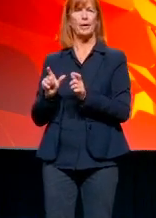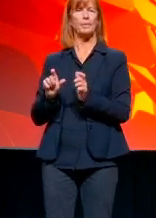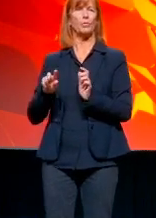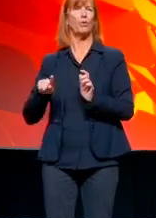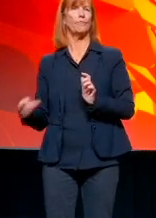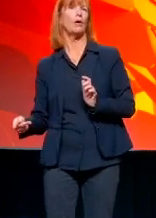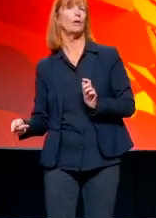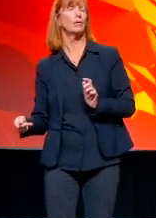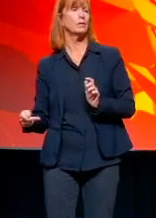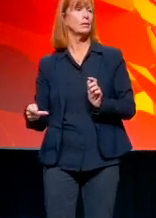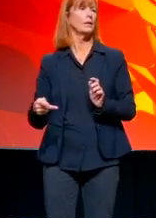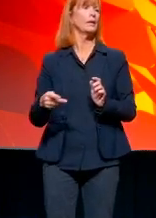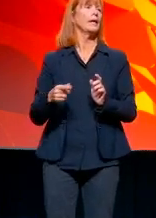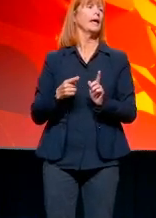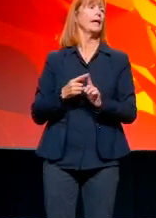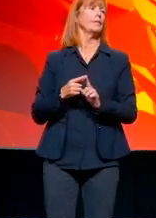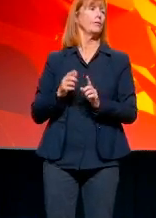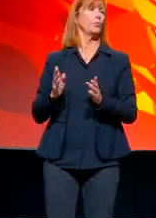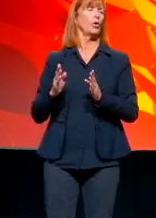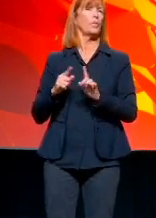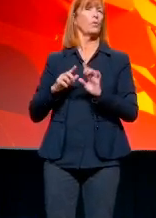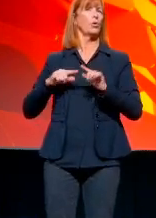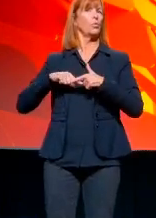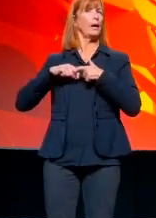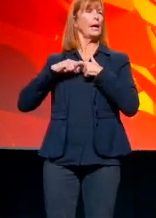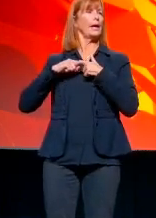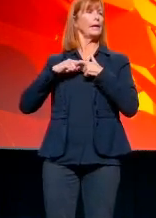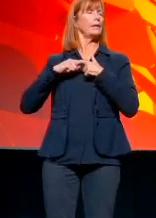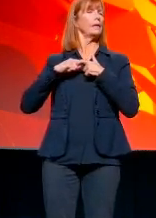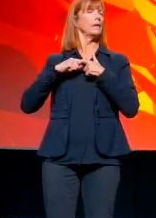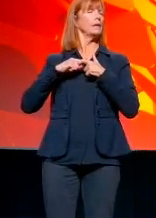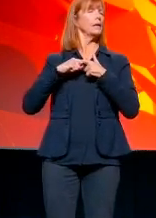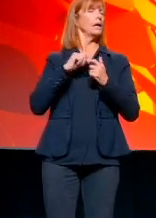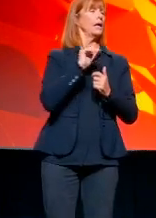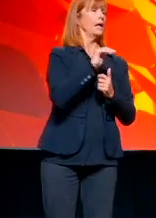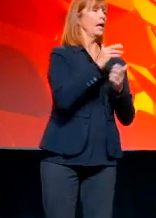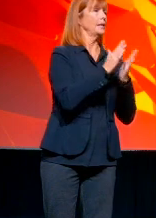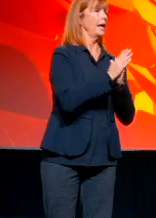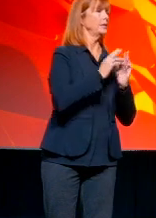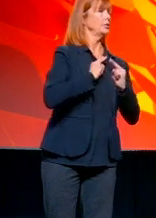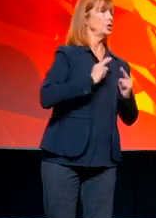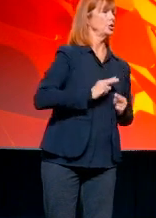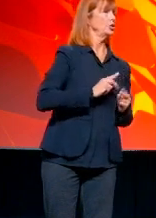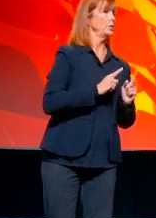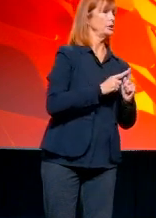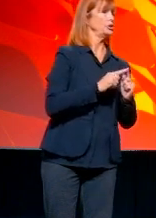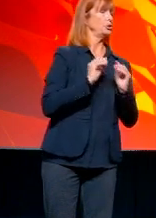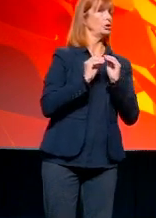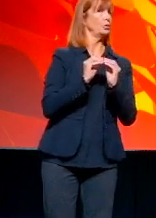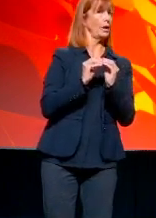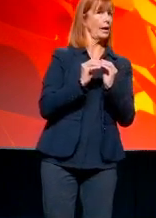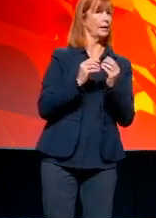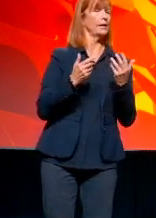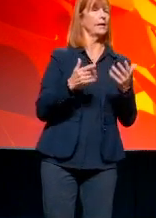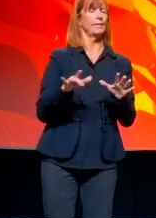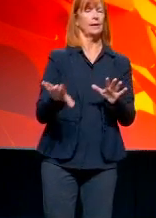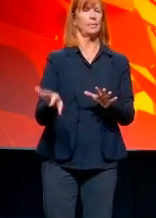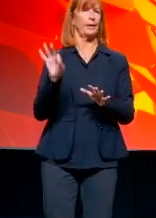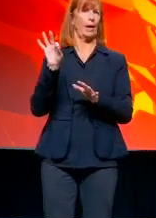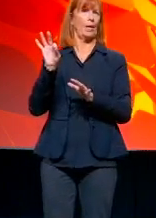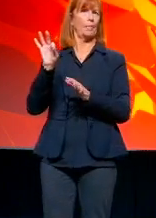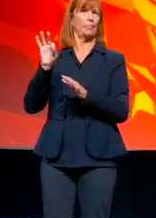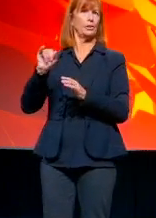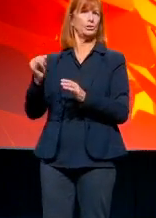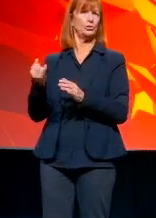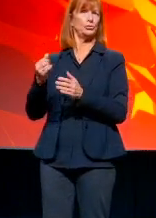then so the robot stop here, ask the human to intervene and provide the corrections and to pick up the juice box